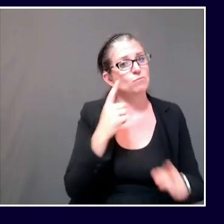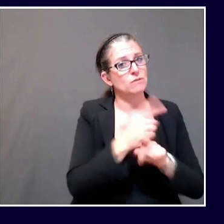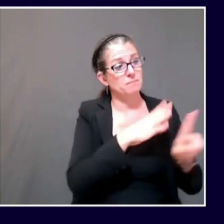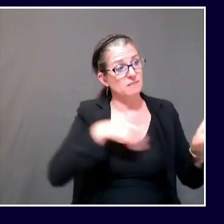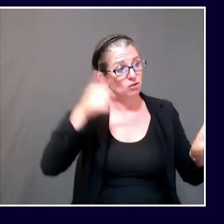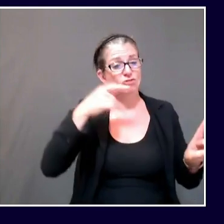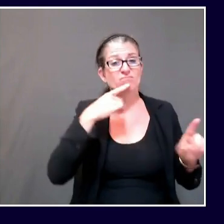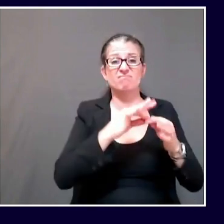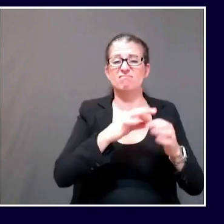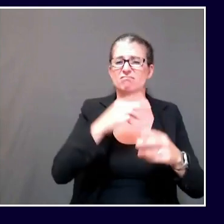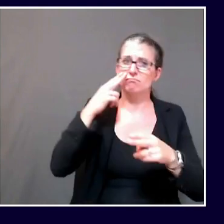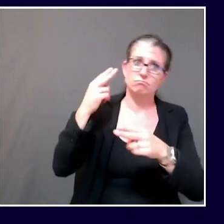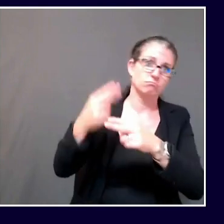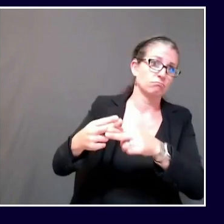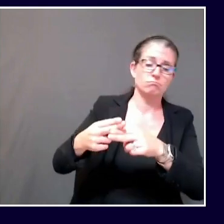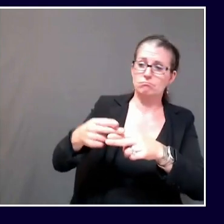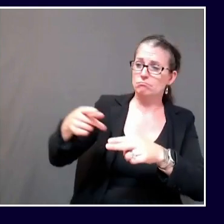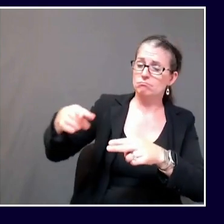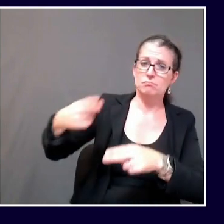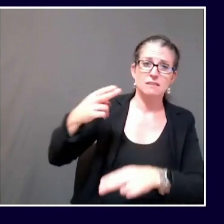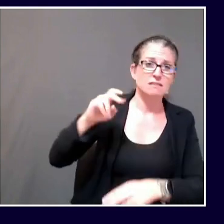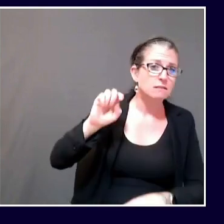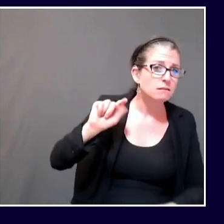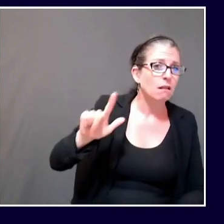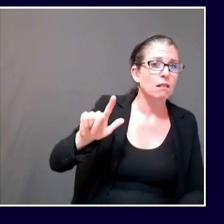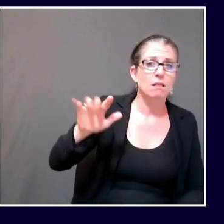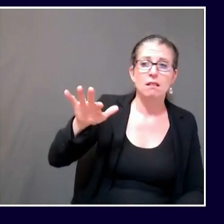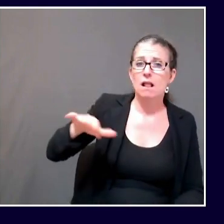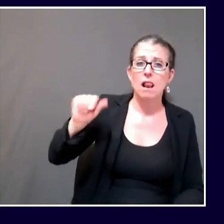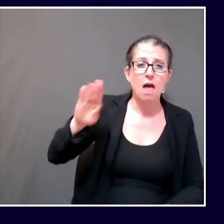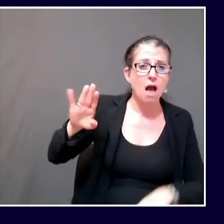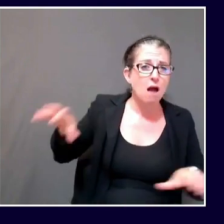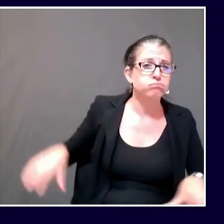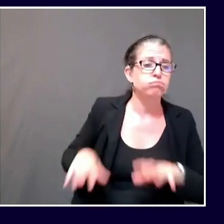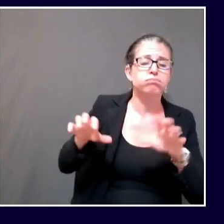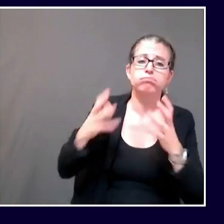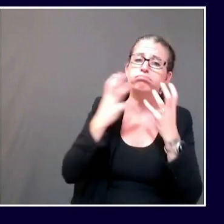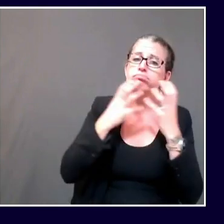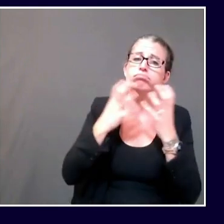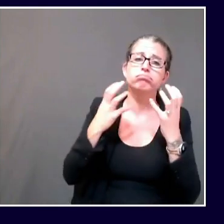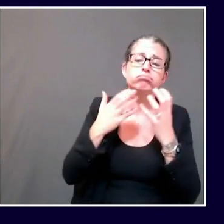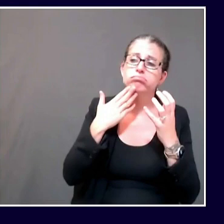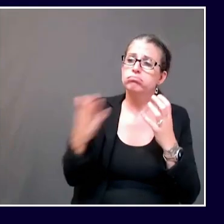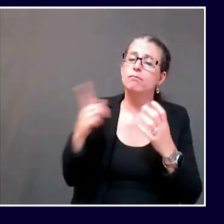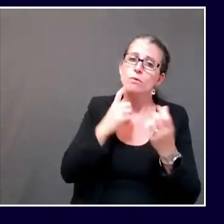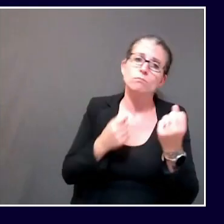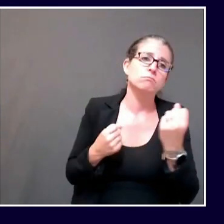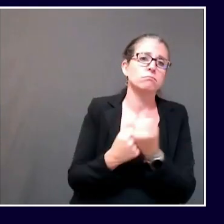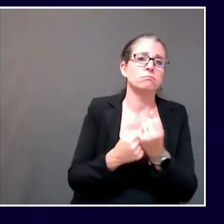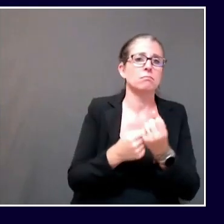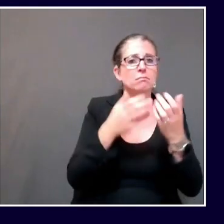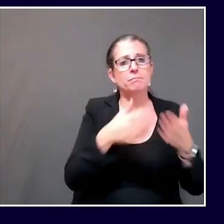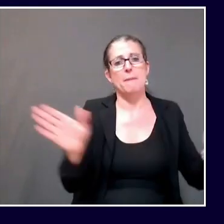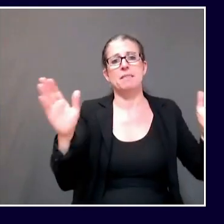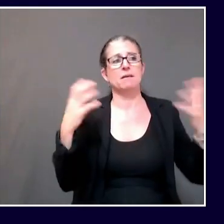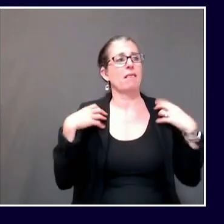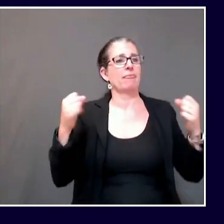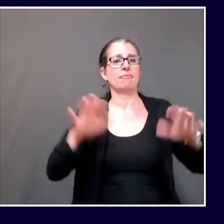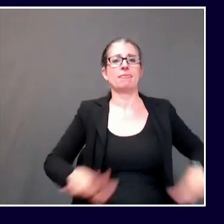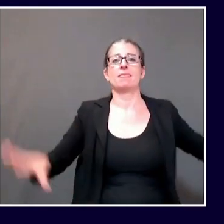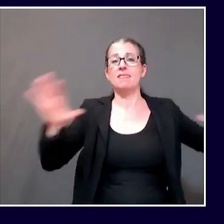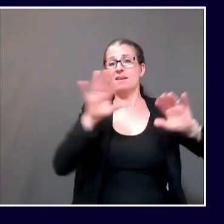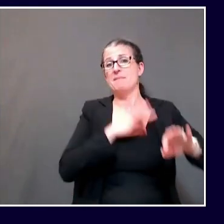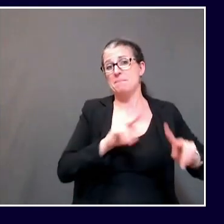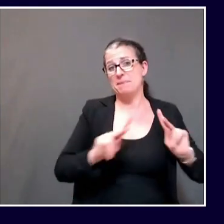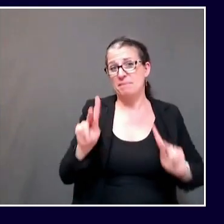their dedication, not only to the people of Maine, but to science and public health. I don't want their work to go unnoticed, so